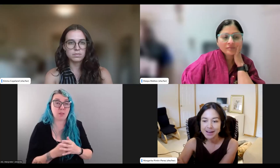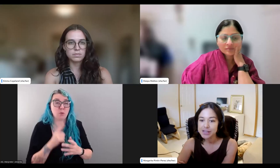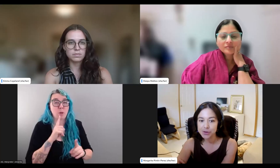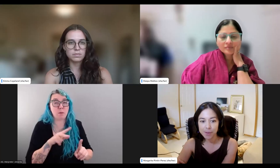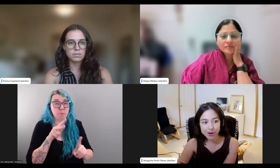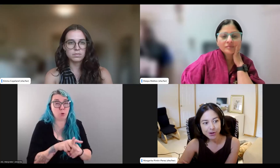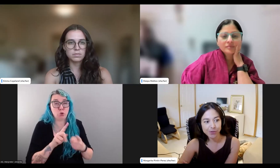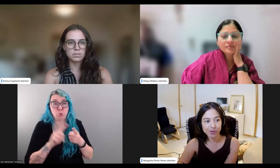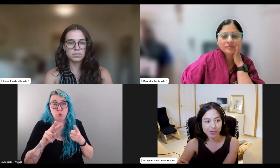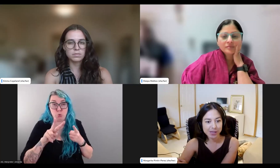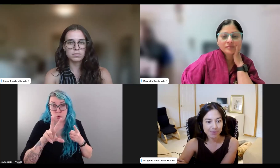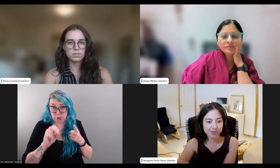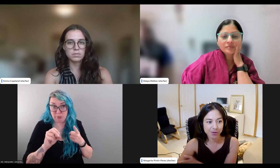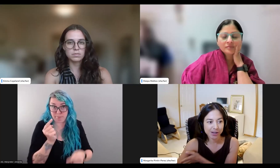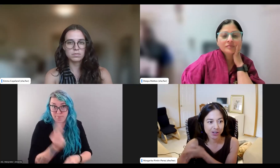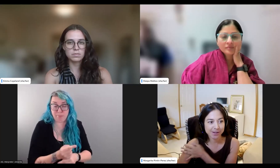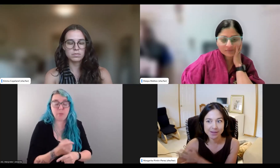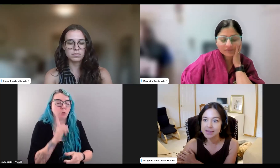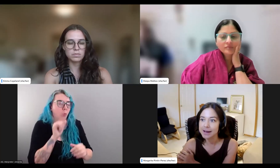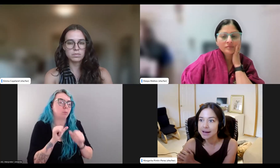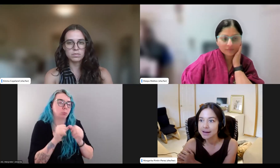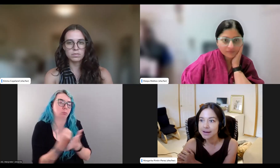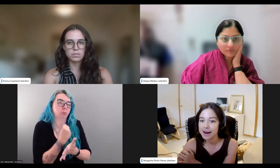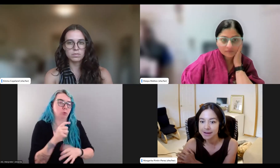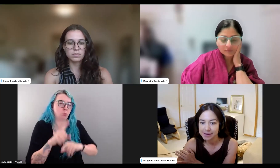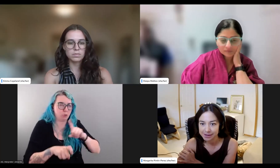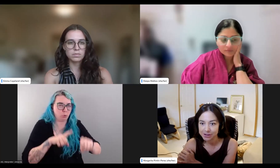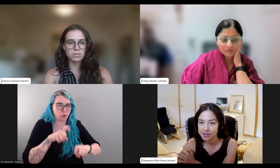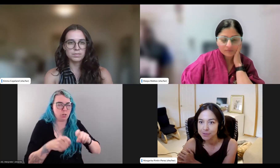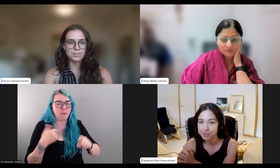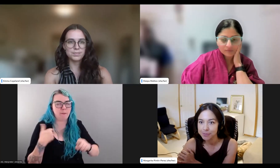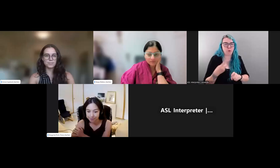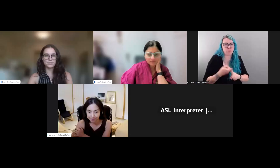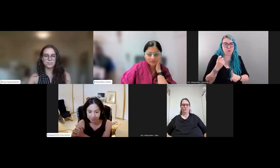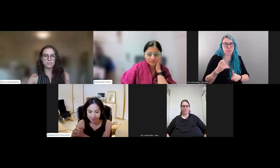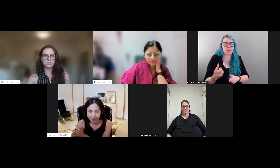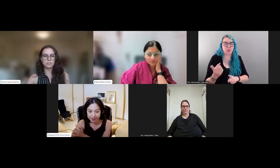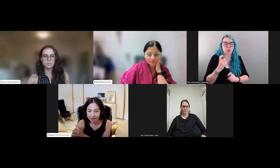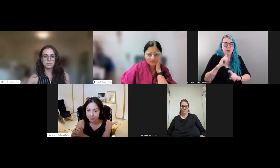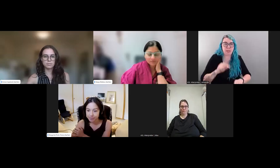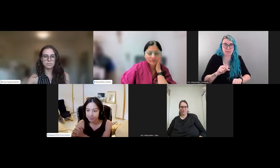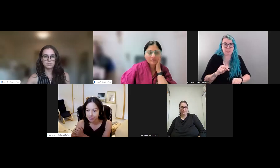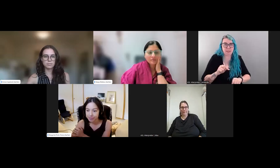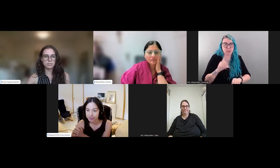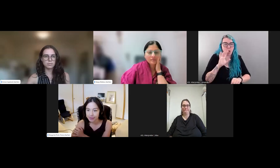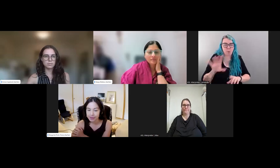2:30, so I'm going to go through some of those questions next. Just a moment.